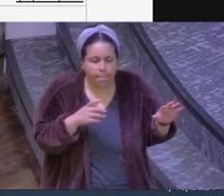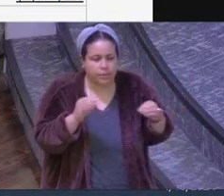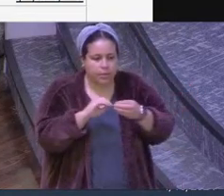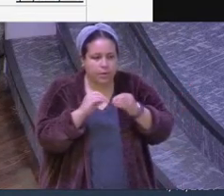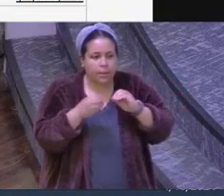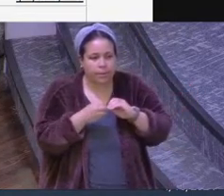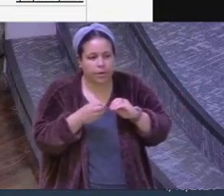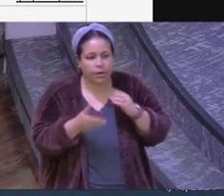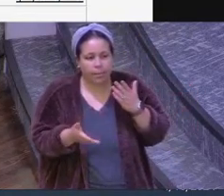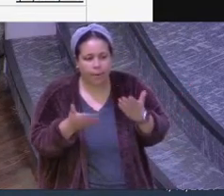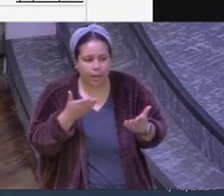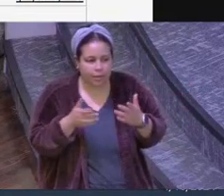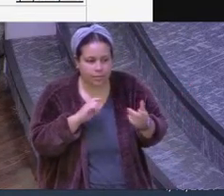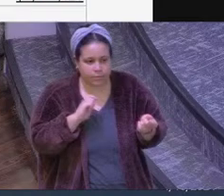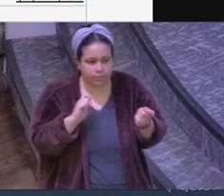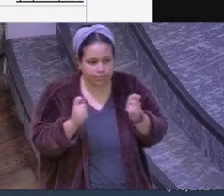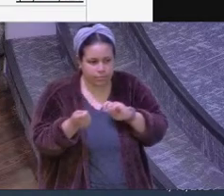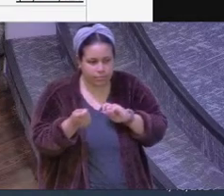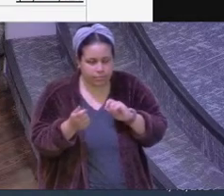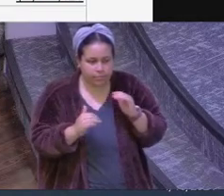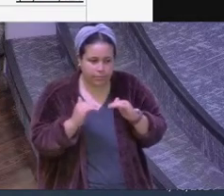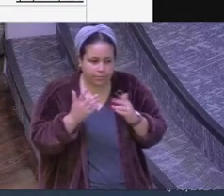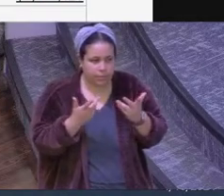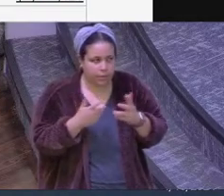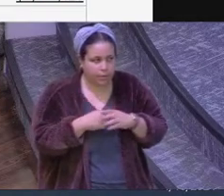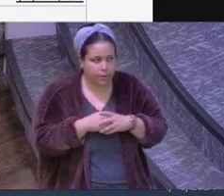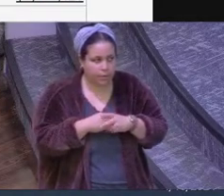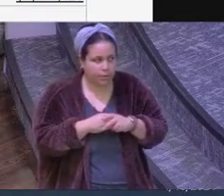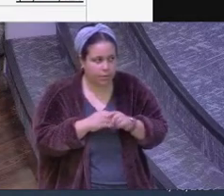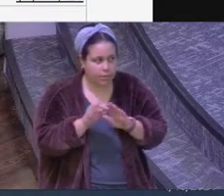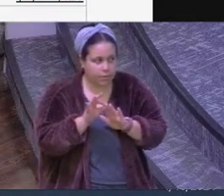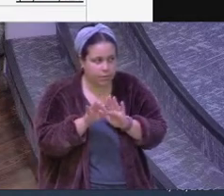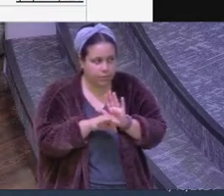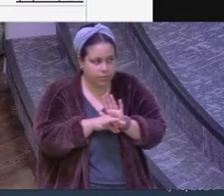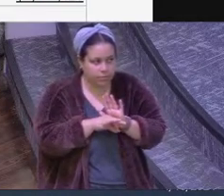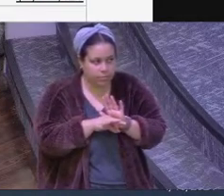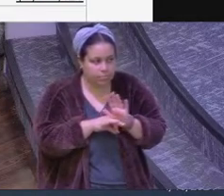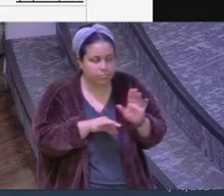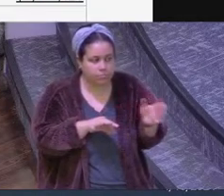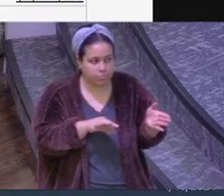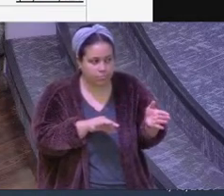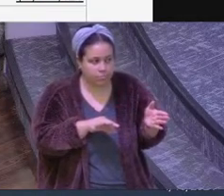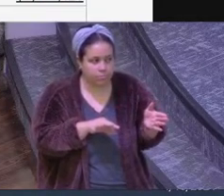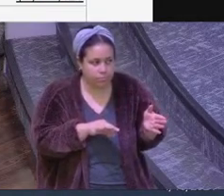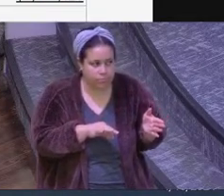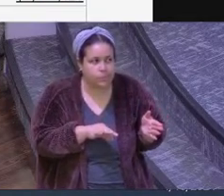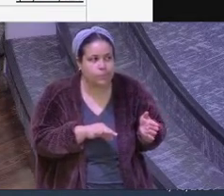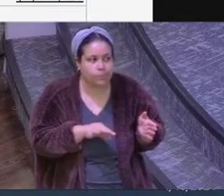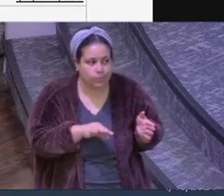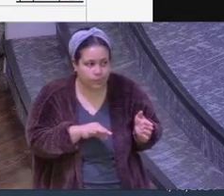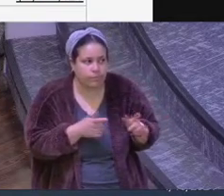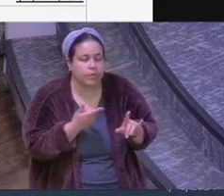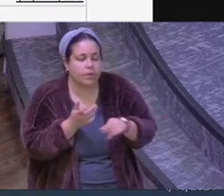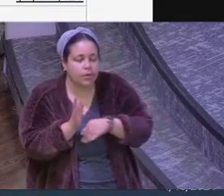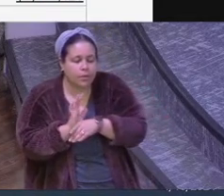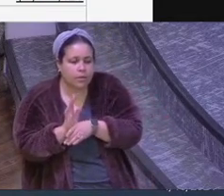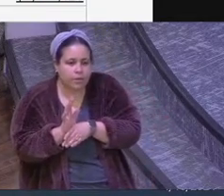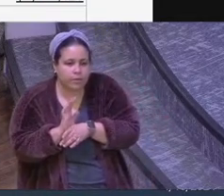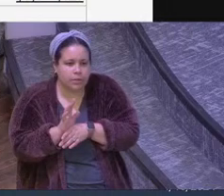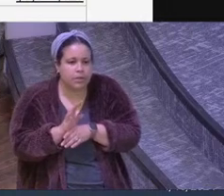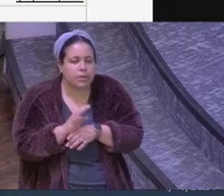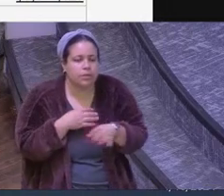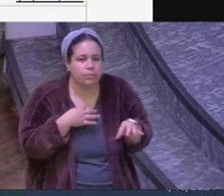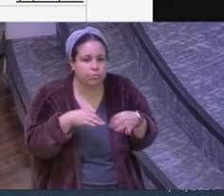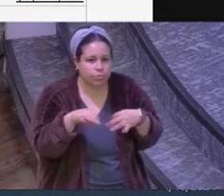up changing. The QBE formula earnings is what they just talked about in the video about direct